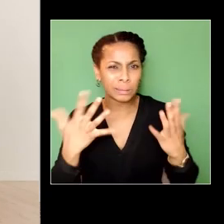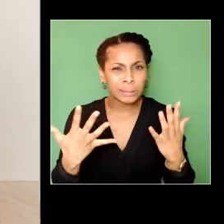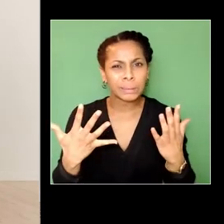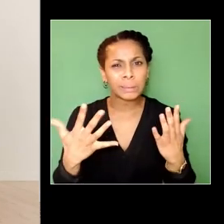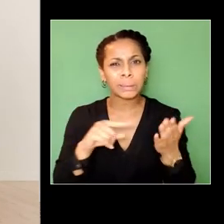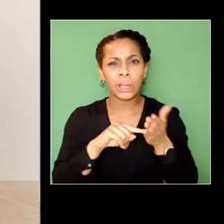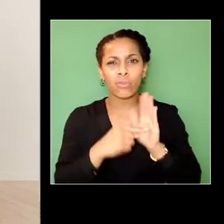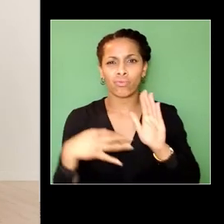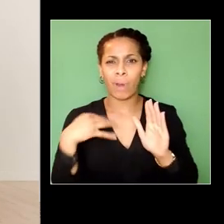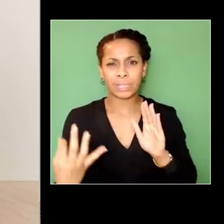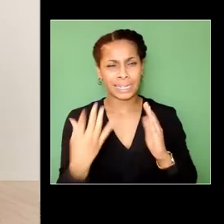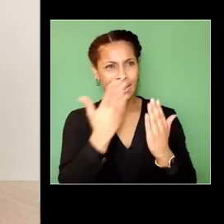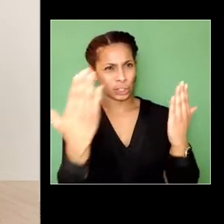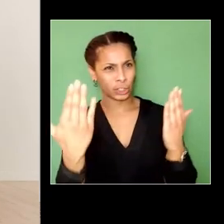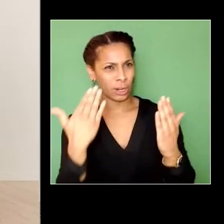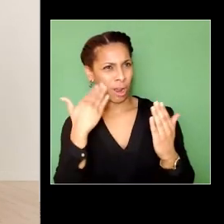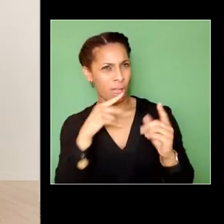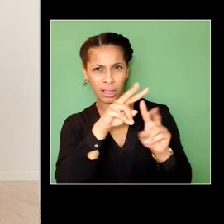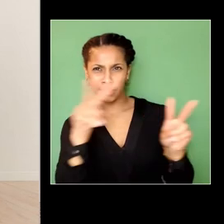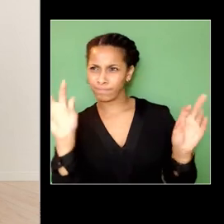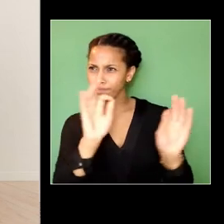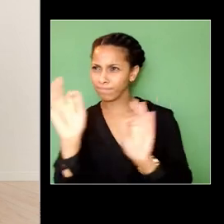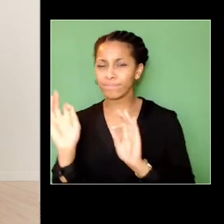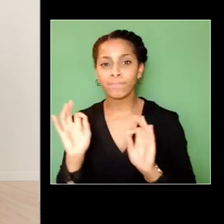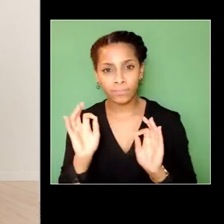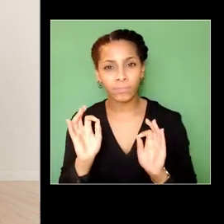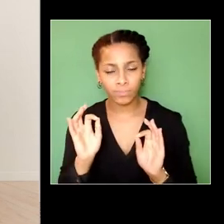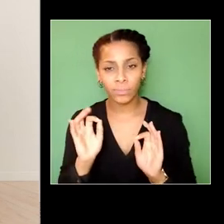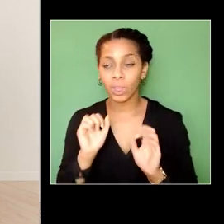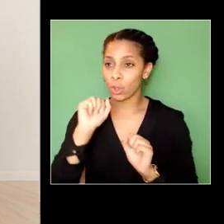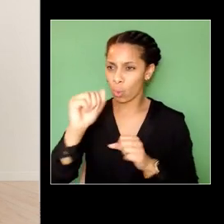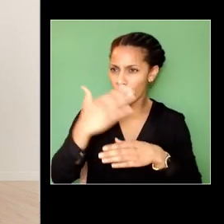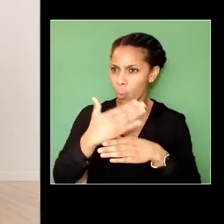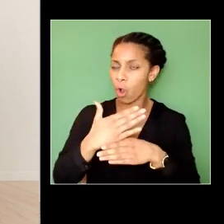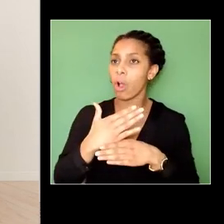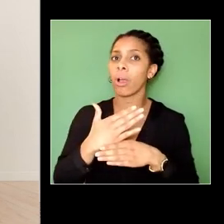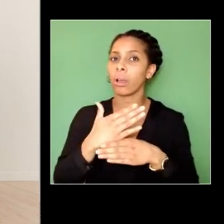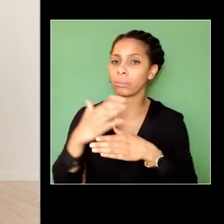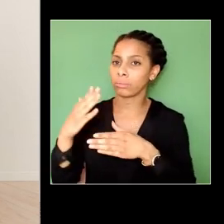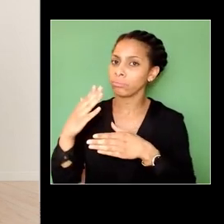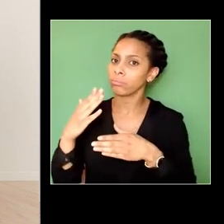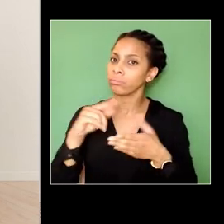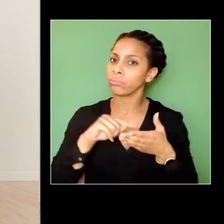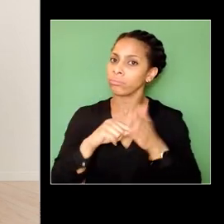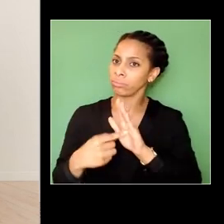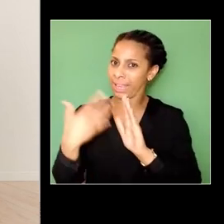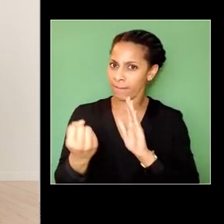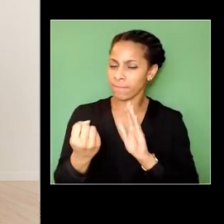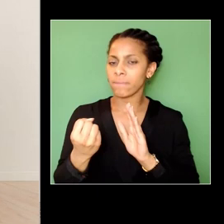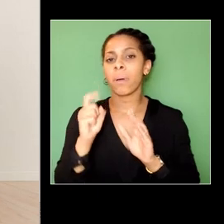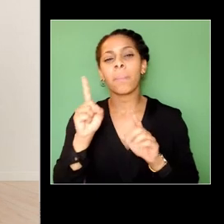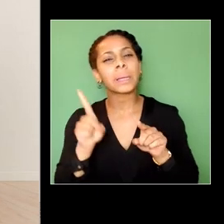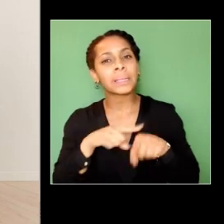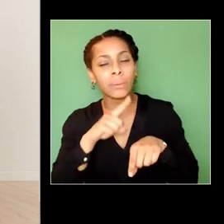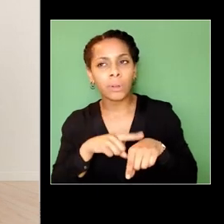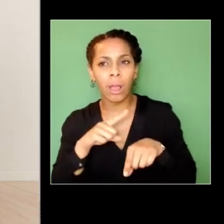work lives within a trajectory and a tradition mm-hmm. Of that. On the other hand, your work, you have